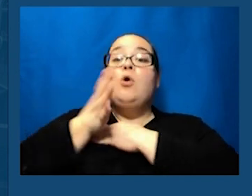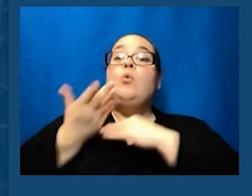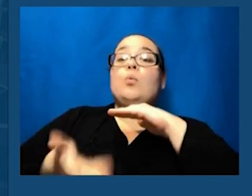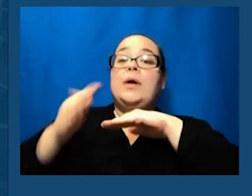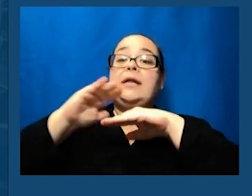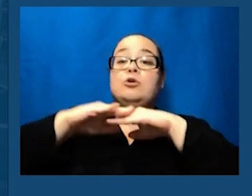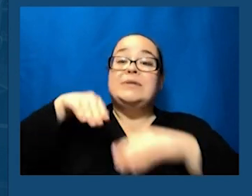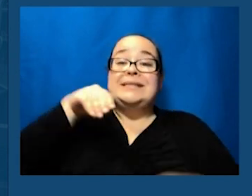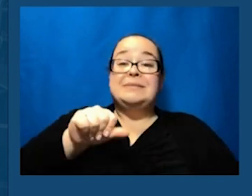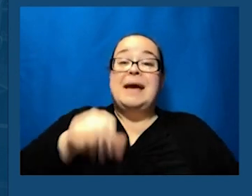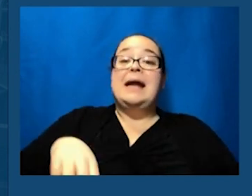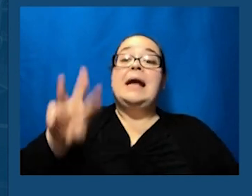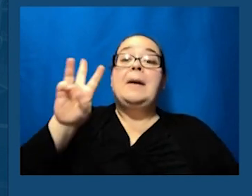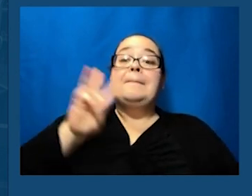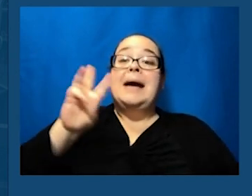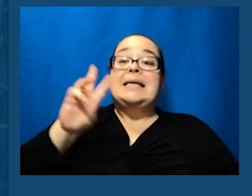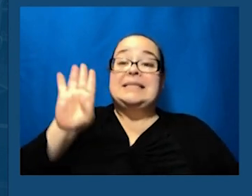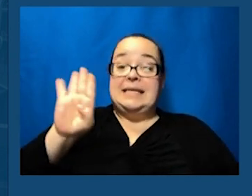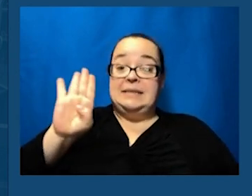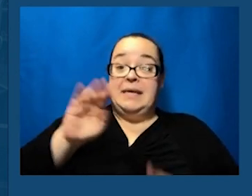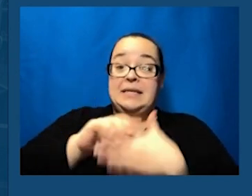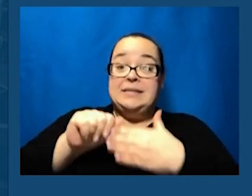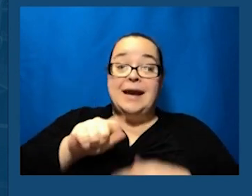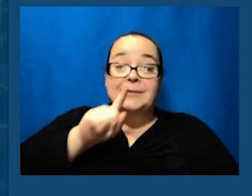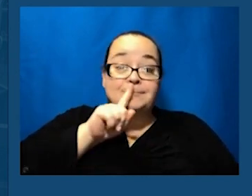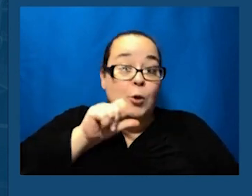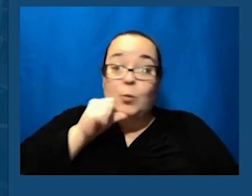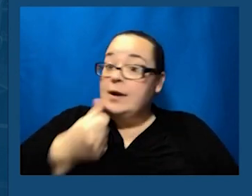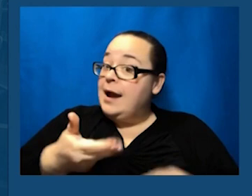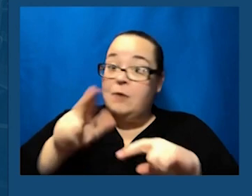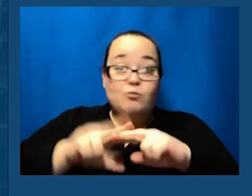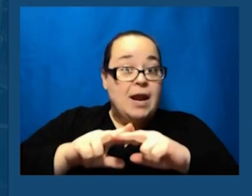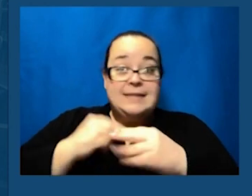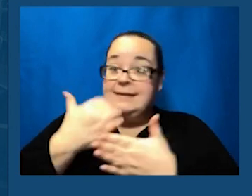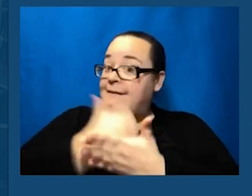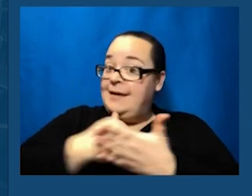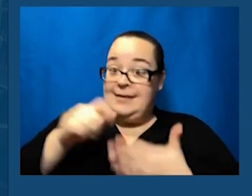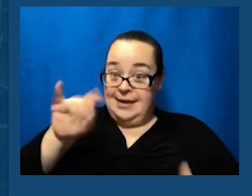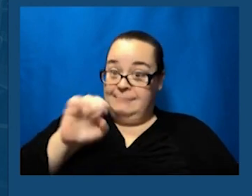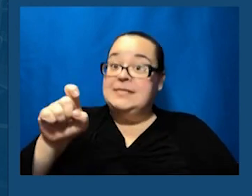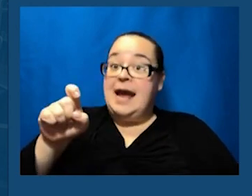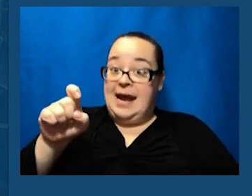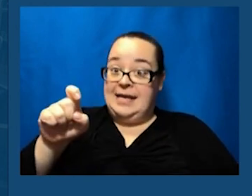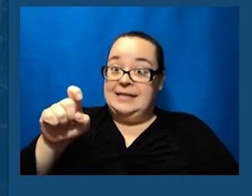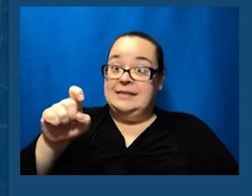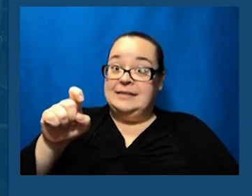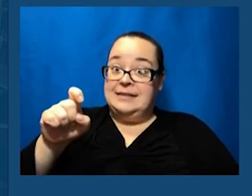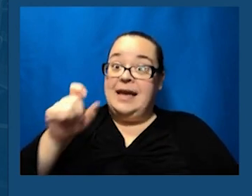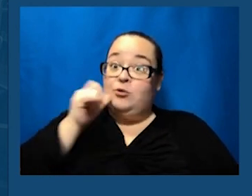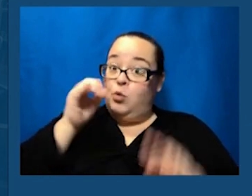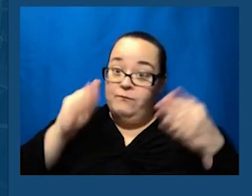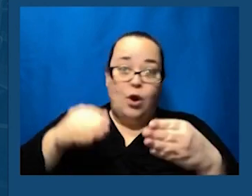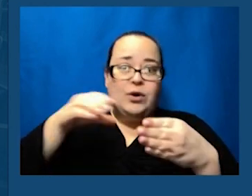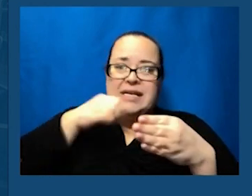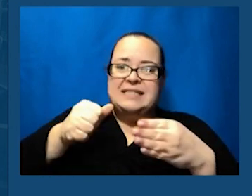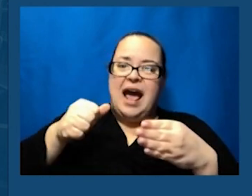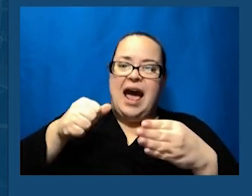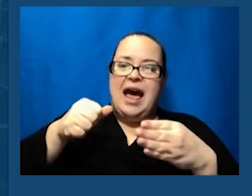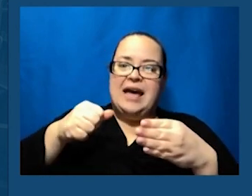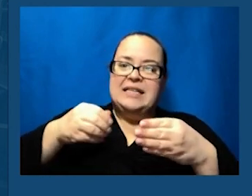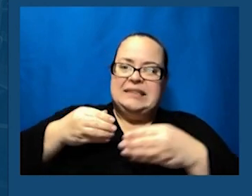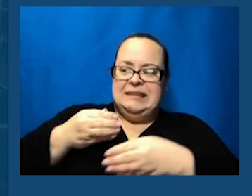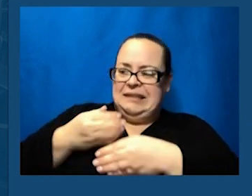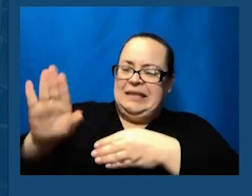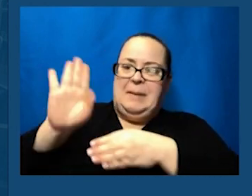but without raising income taxes. And that's something we're focused on, not driving businesses out of here.